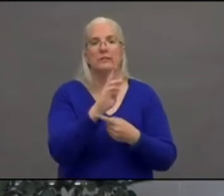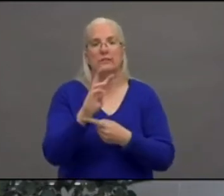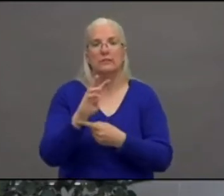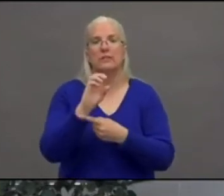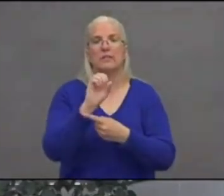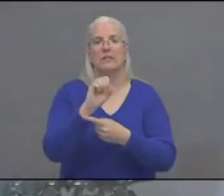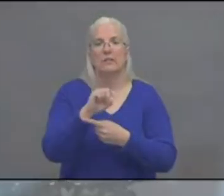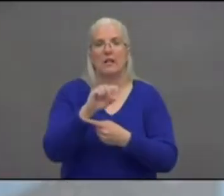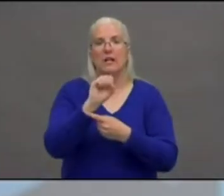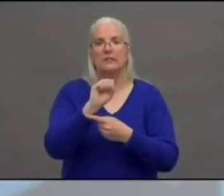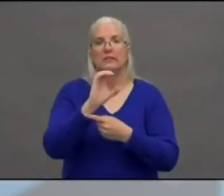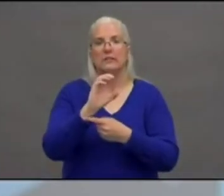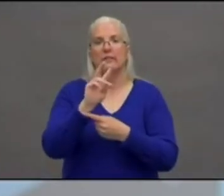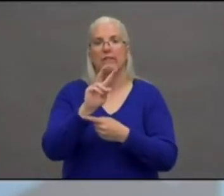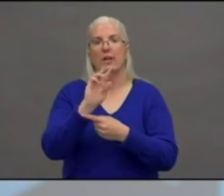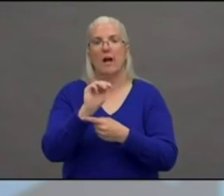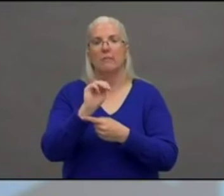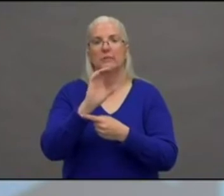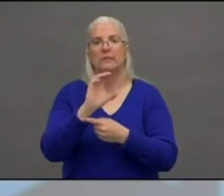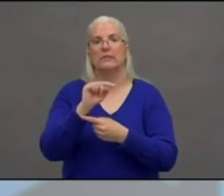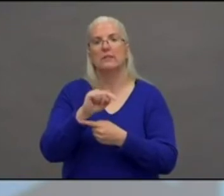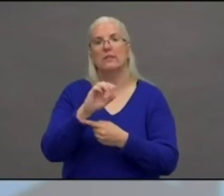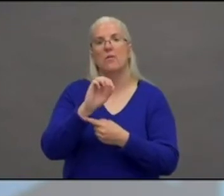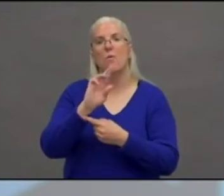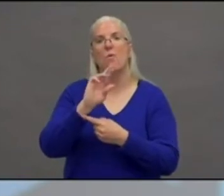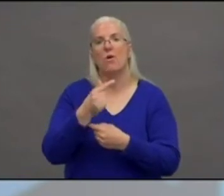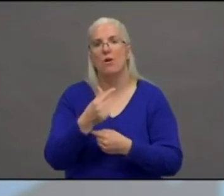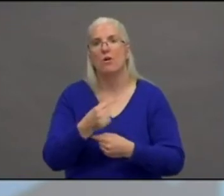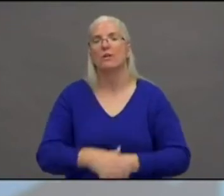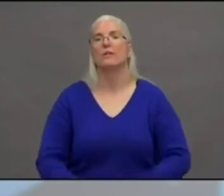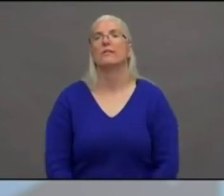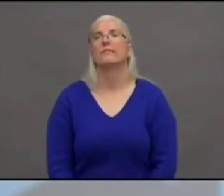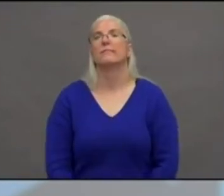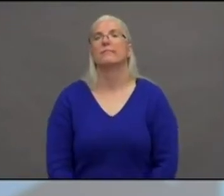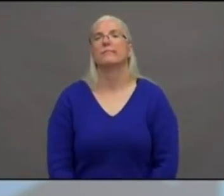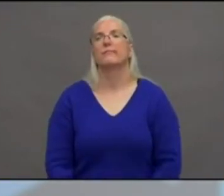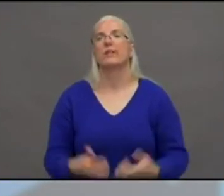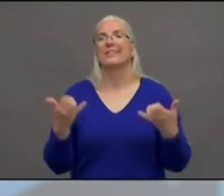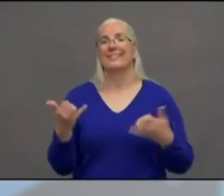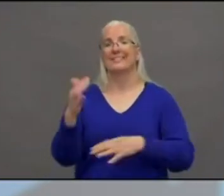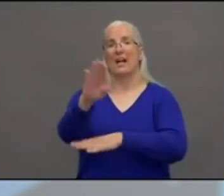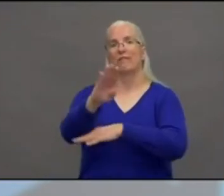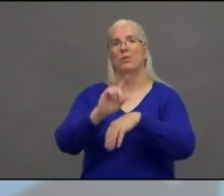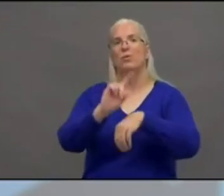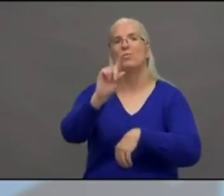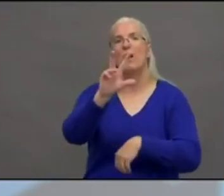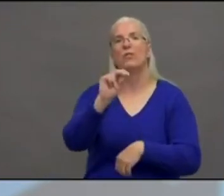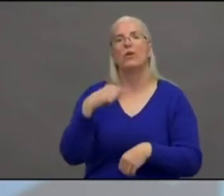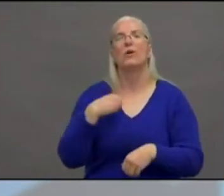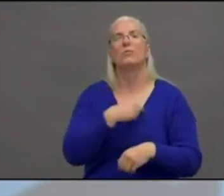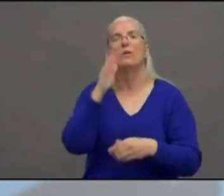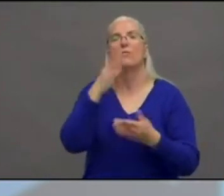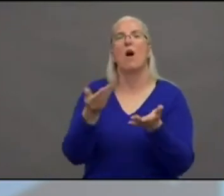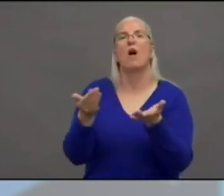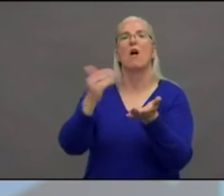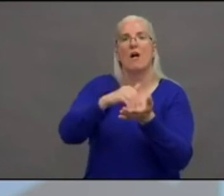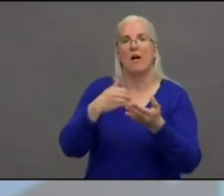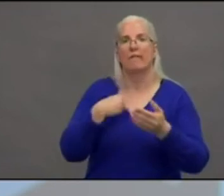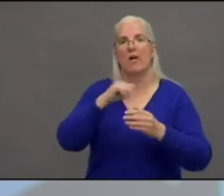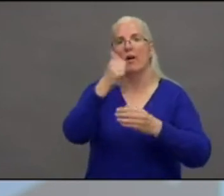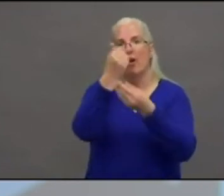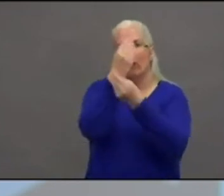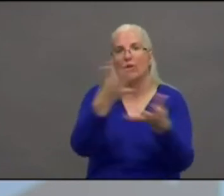www.scvmc.org. And also know that at 1:30 there will be a press conference being held by the county here on Facebook Live.